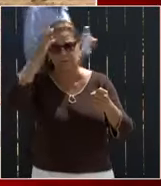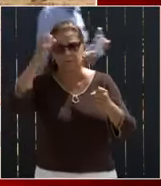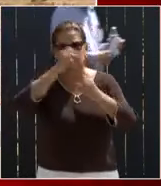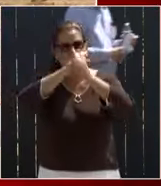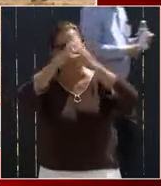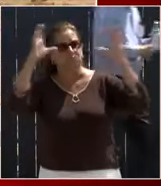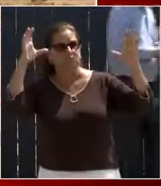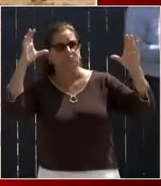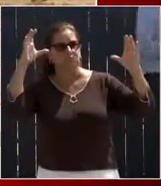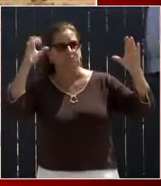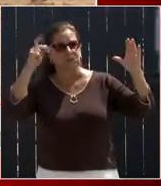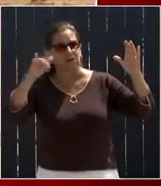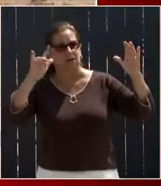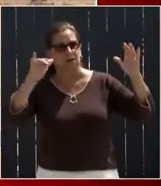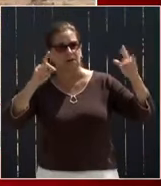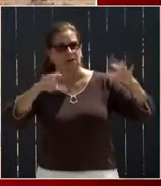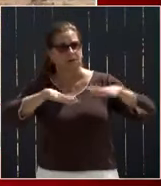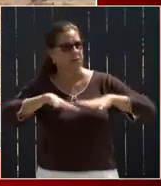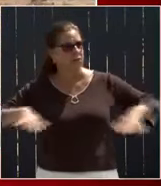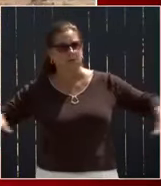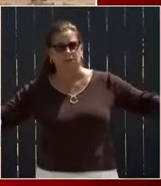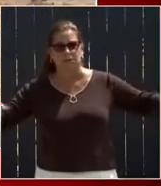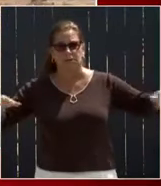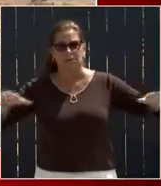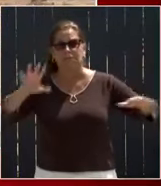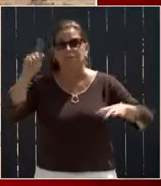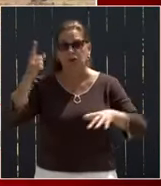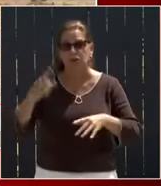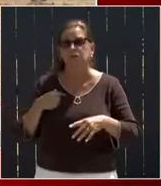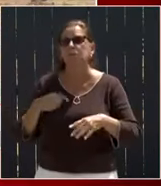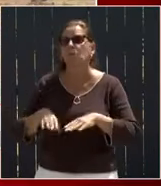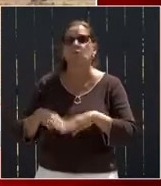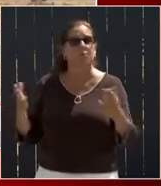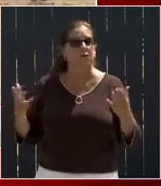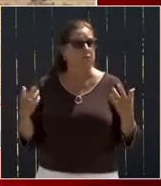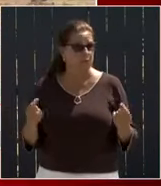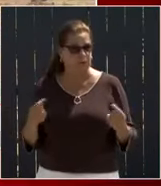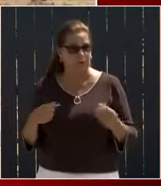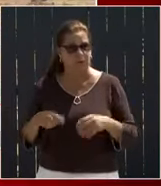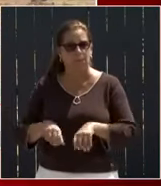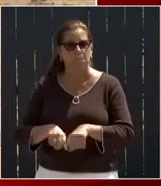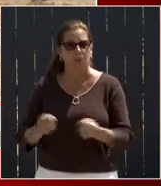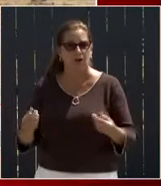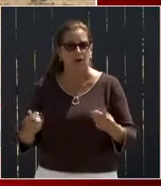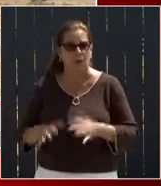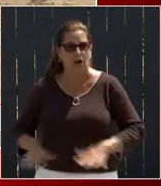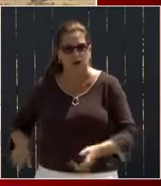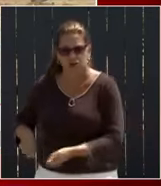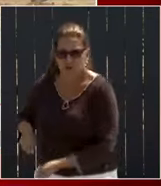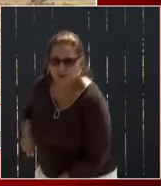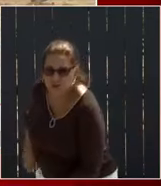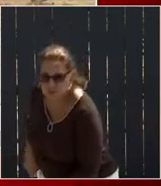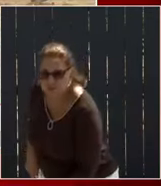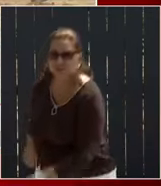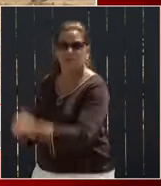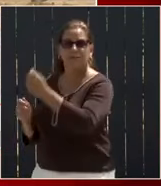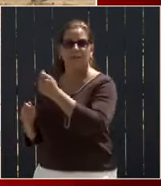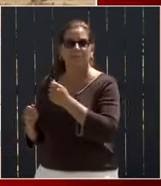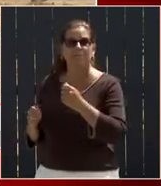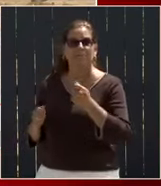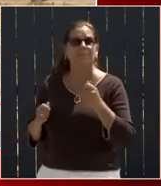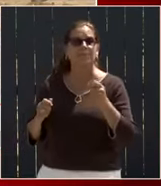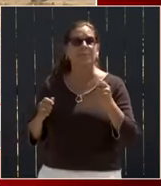of the Crest. So we'll go to the groundbreaking, and then we'll do the ribbon cutting in the lobby of the Crest. And luckily, Lidl is here. They've brought refreshments. Thank you,